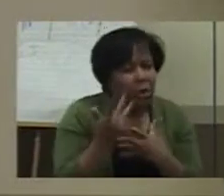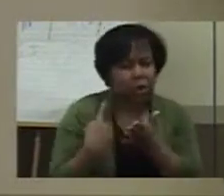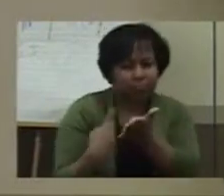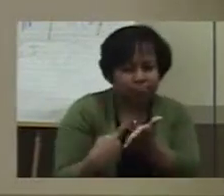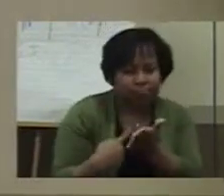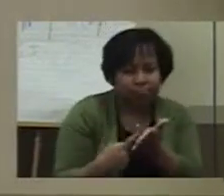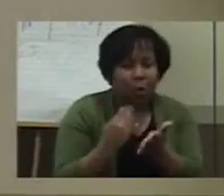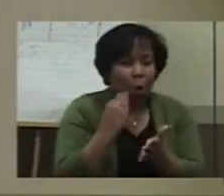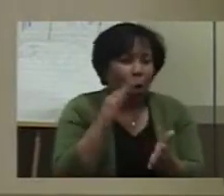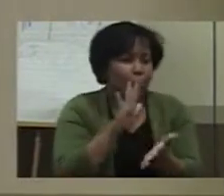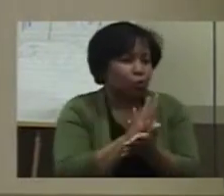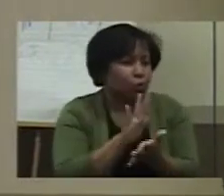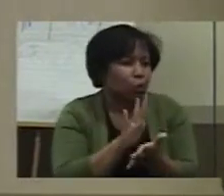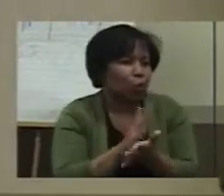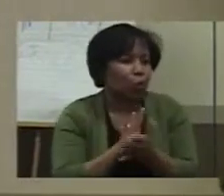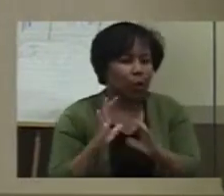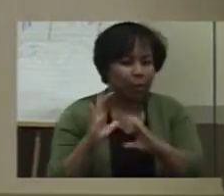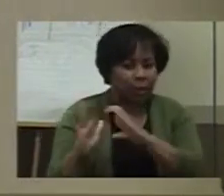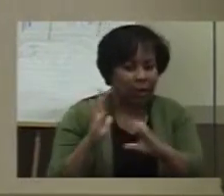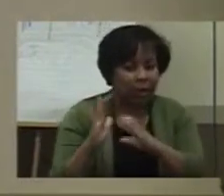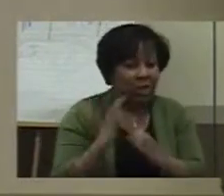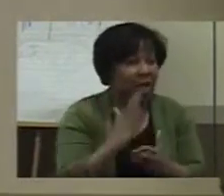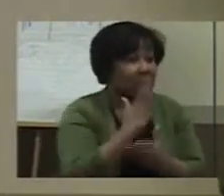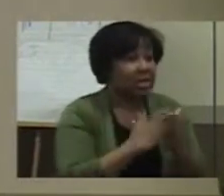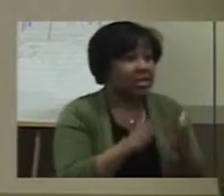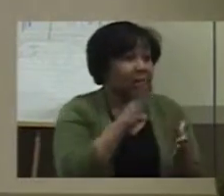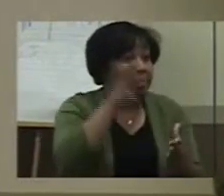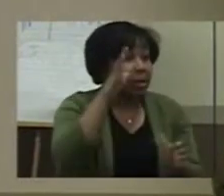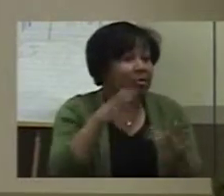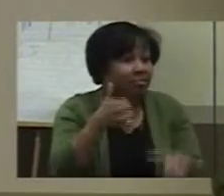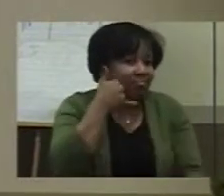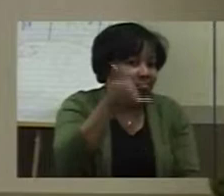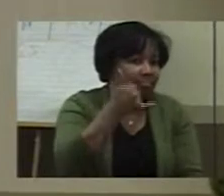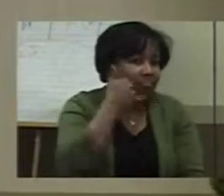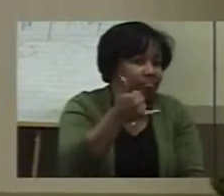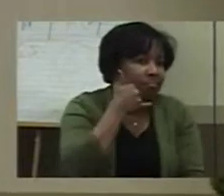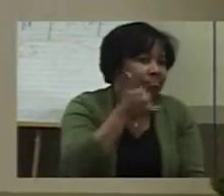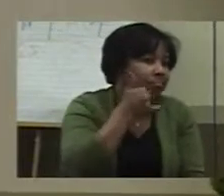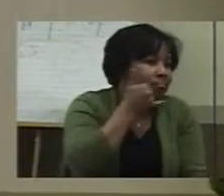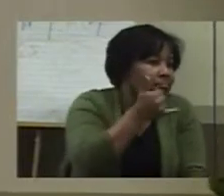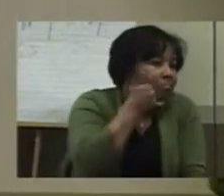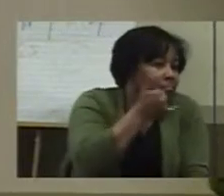do homeschool communication logs, and then some parents are not returning phone calls.